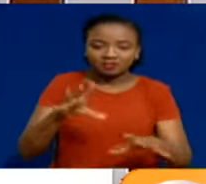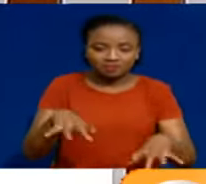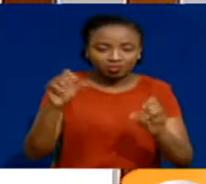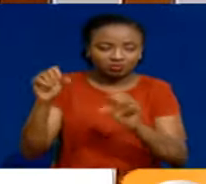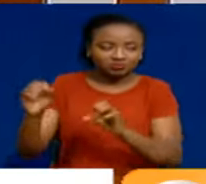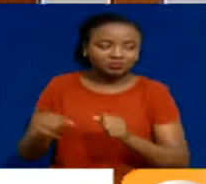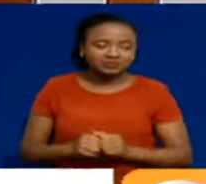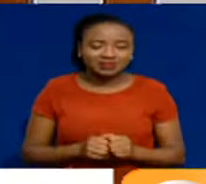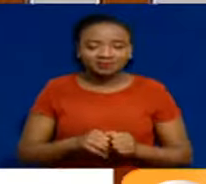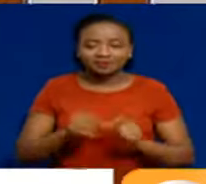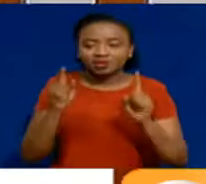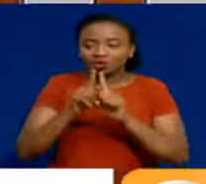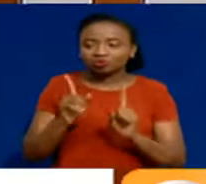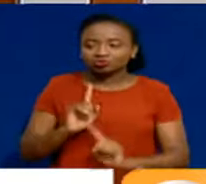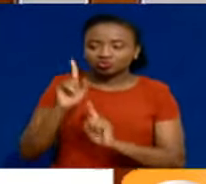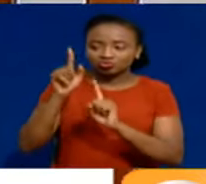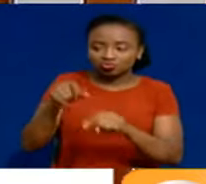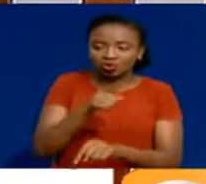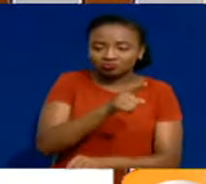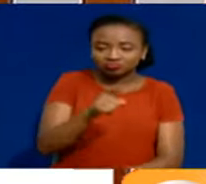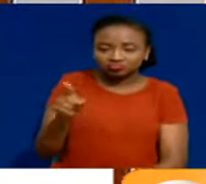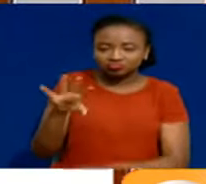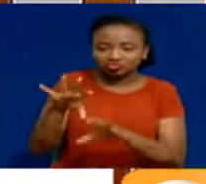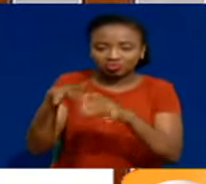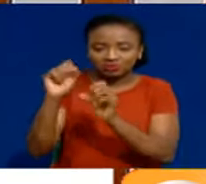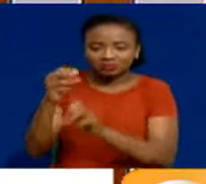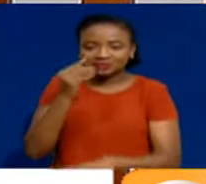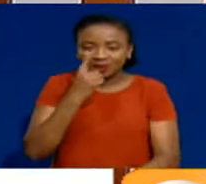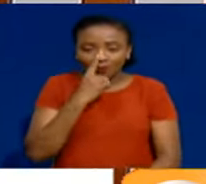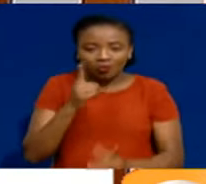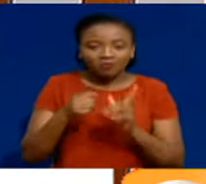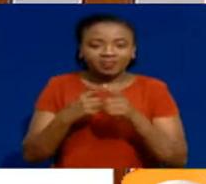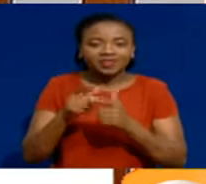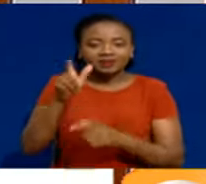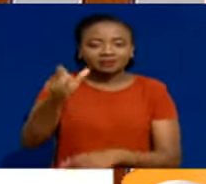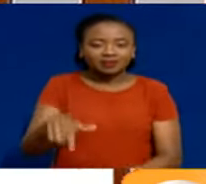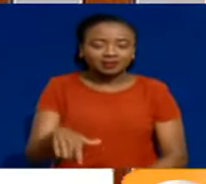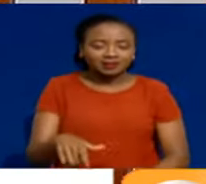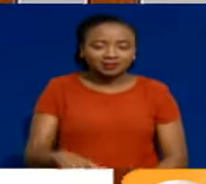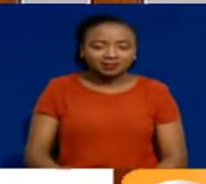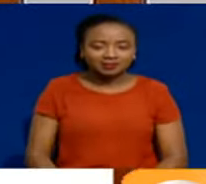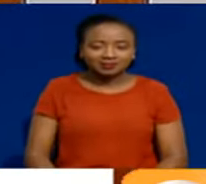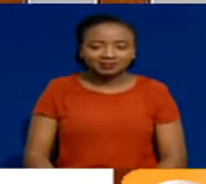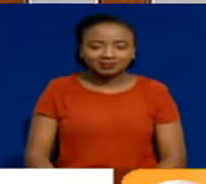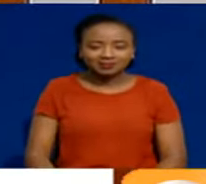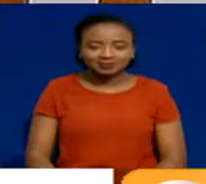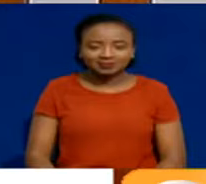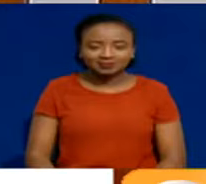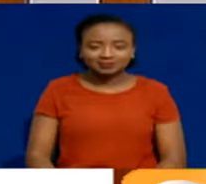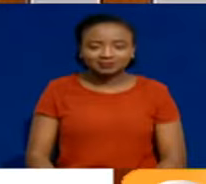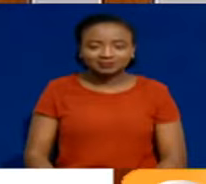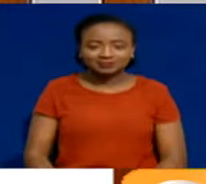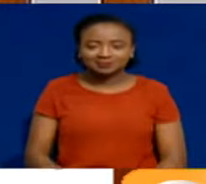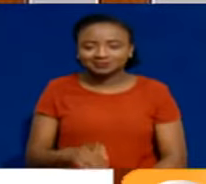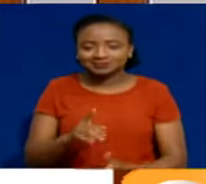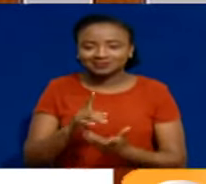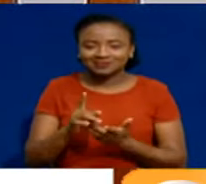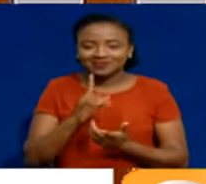You go to the boss's, you know, backyard, and then you say, whoever wants to see, to come here must go through me.